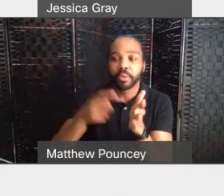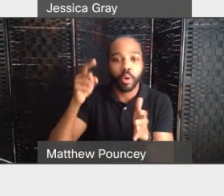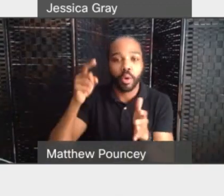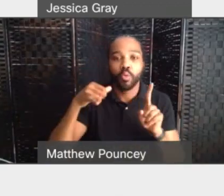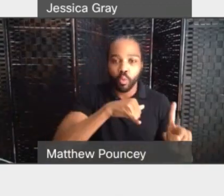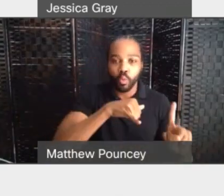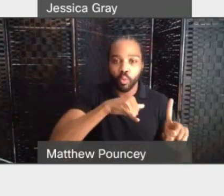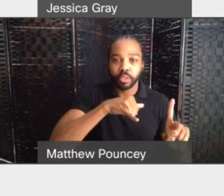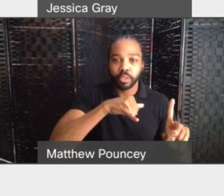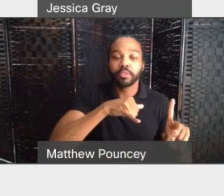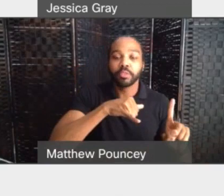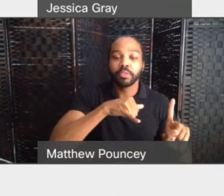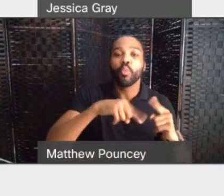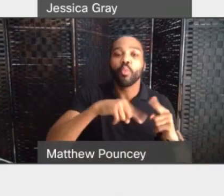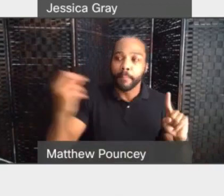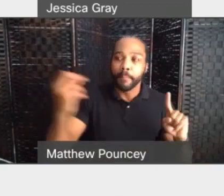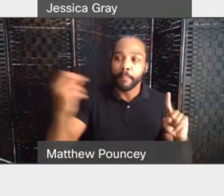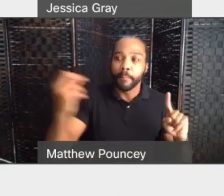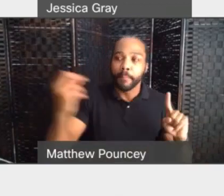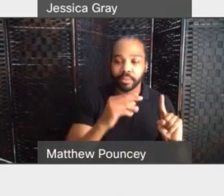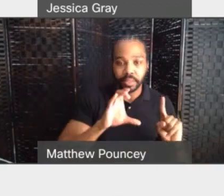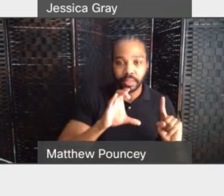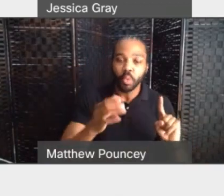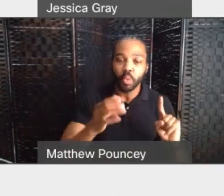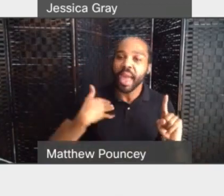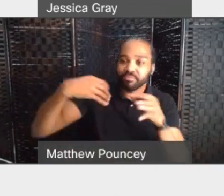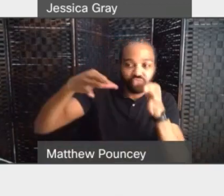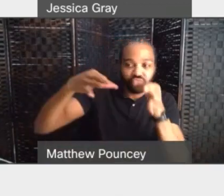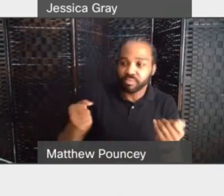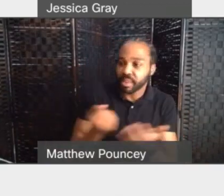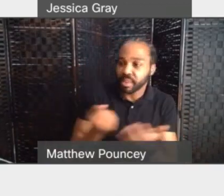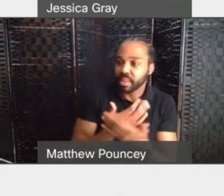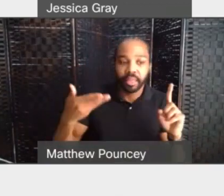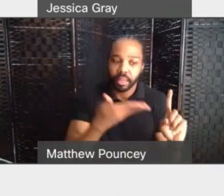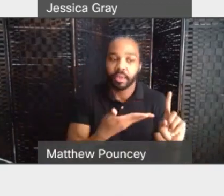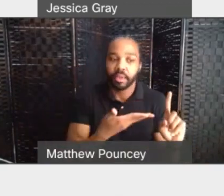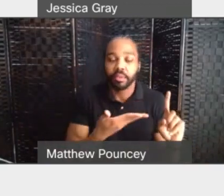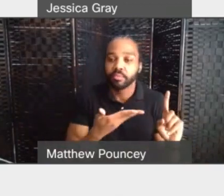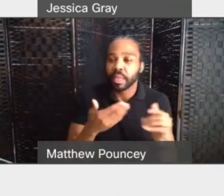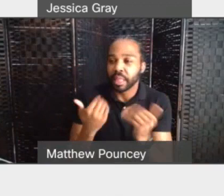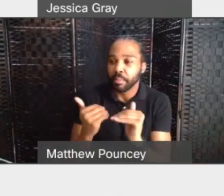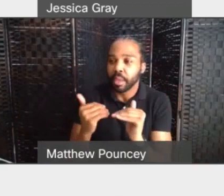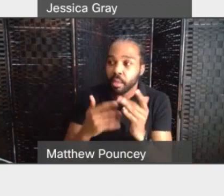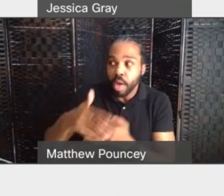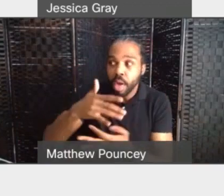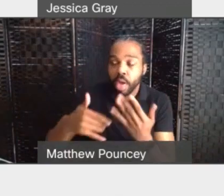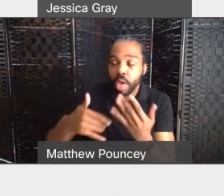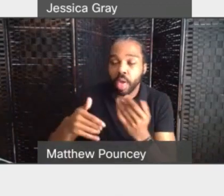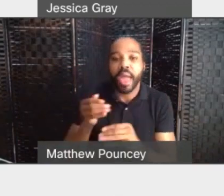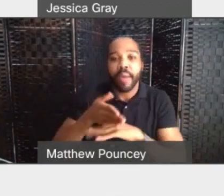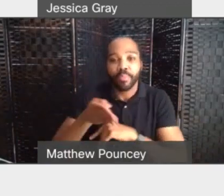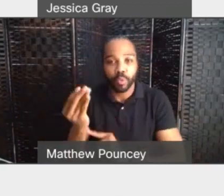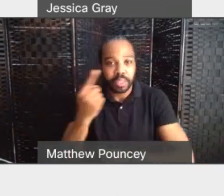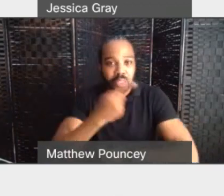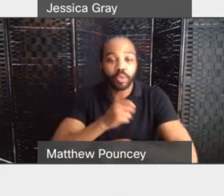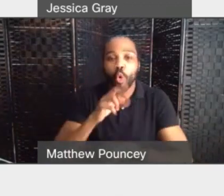DC. So it does outline limiting daily activities for 14 days upon returning, or limiting daily activities and getting